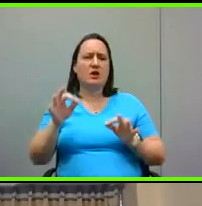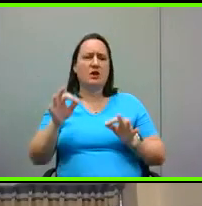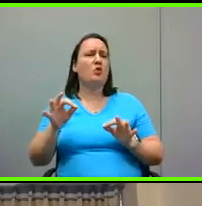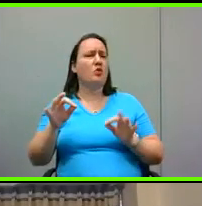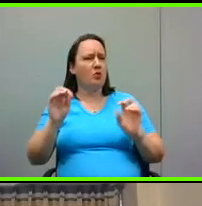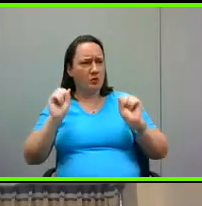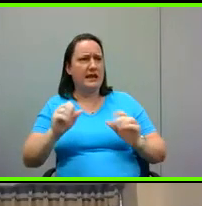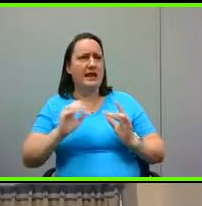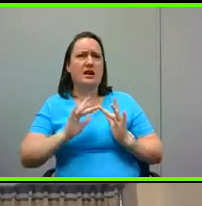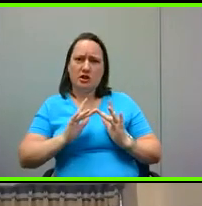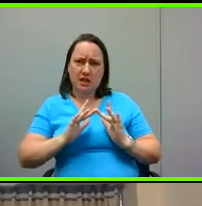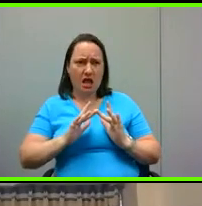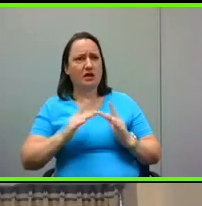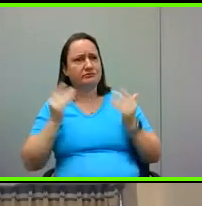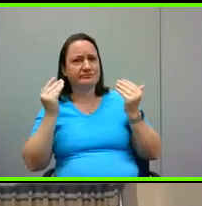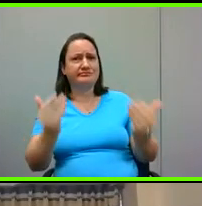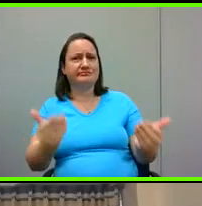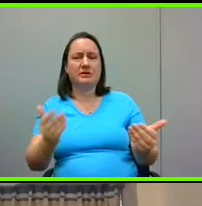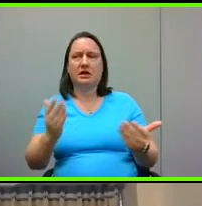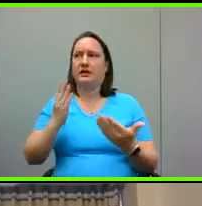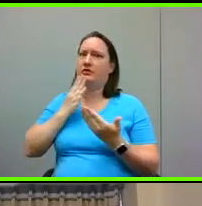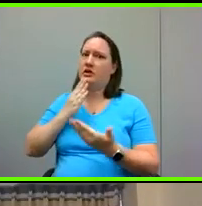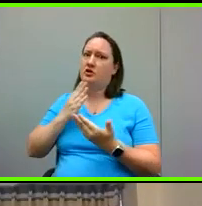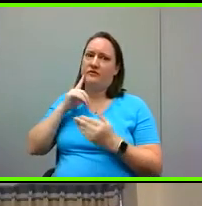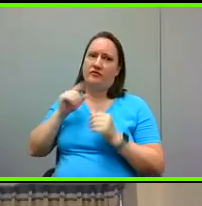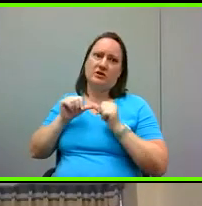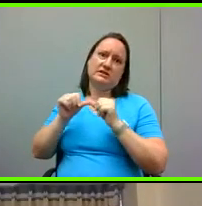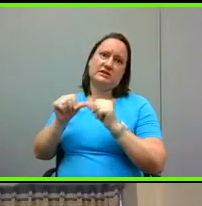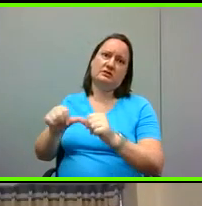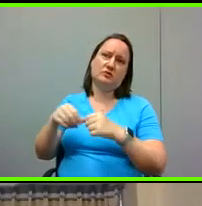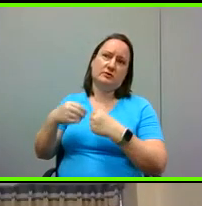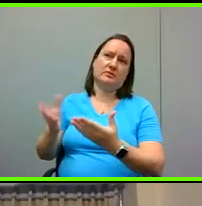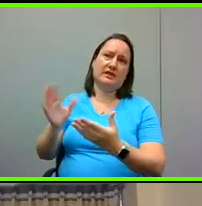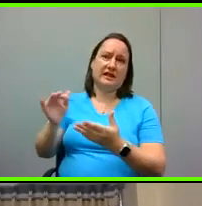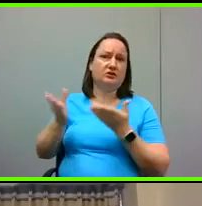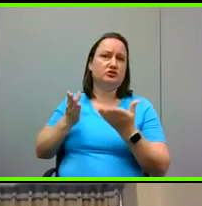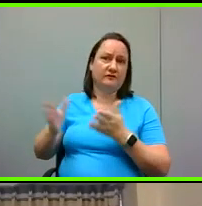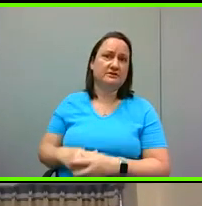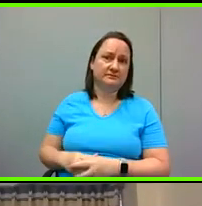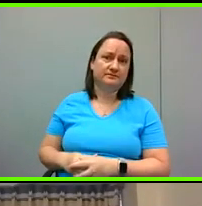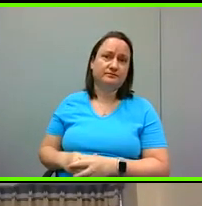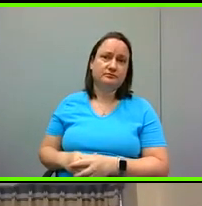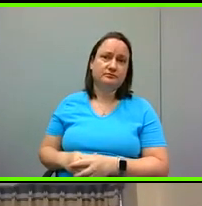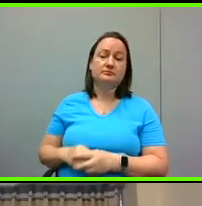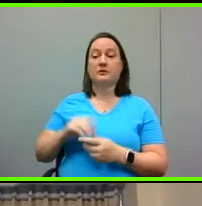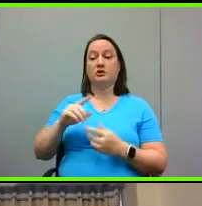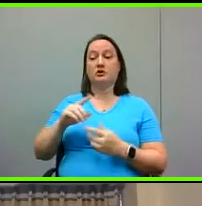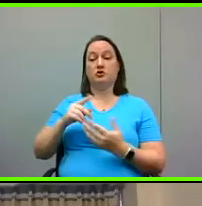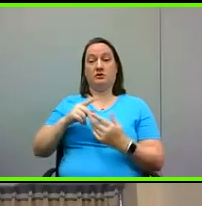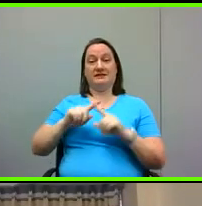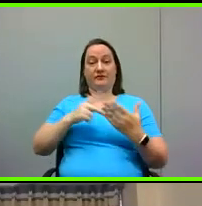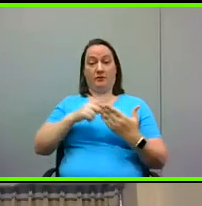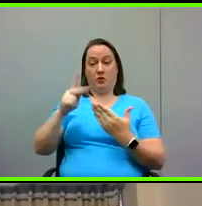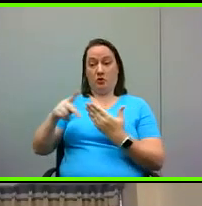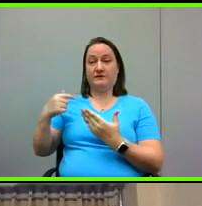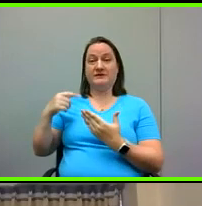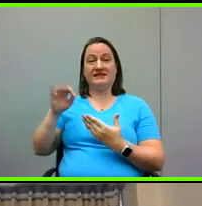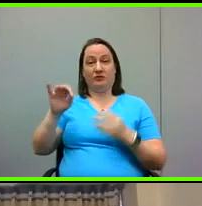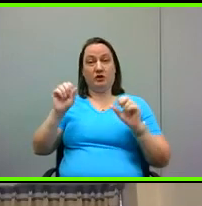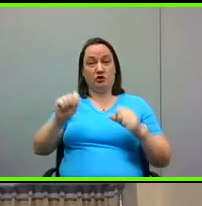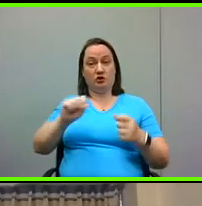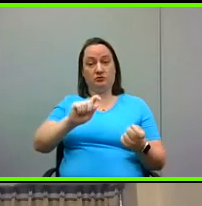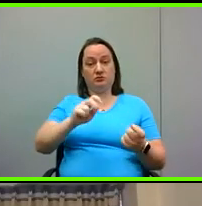you, Tammy, for continuing to do that service. But programs like that, when we could change it to virtual services, we are doing that, even for the summer